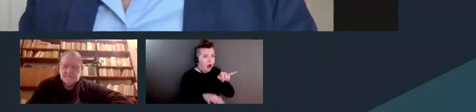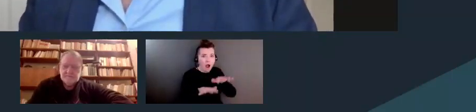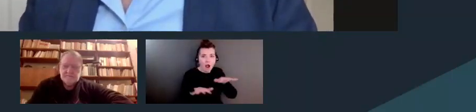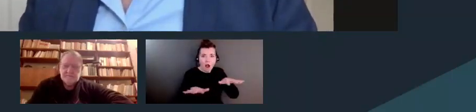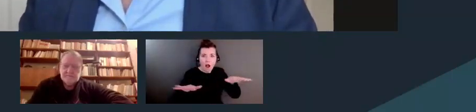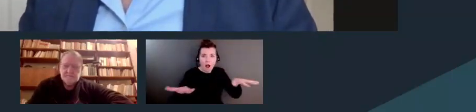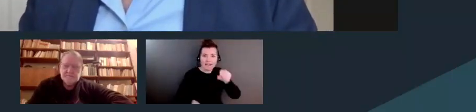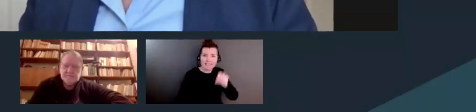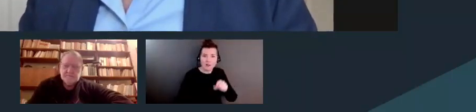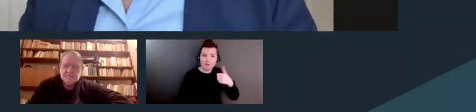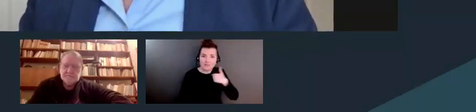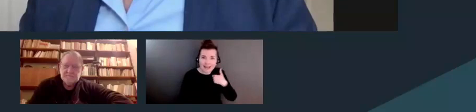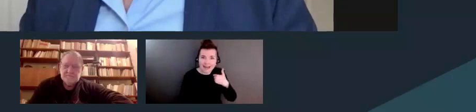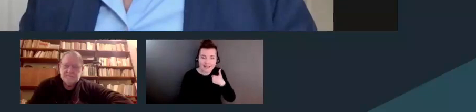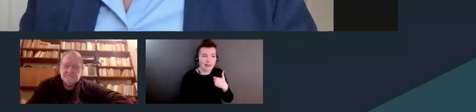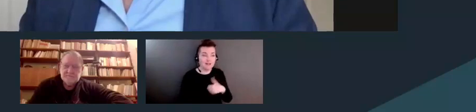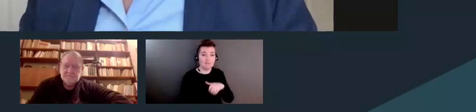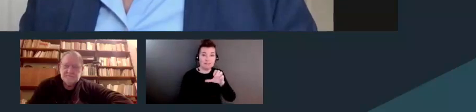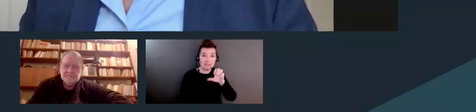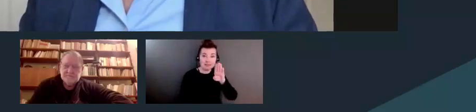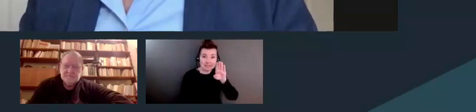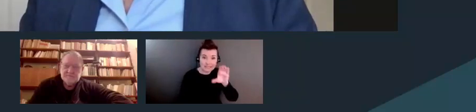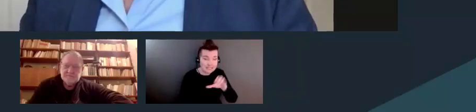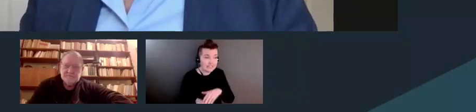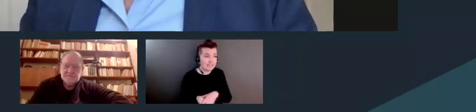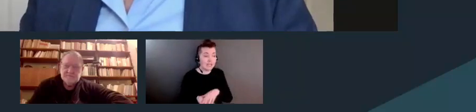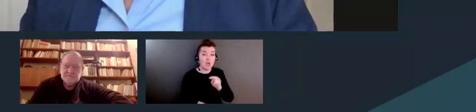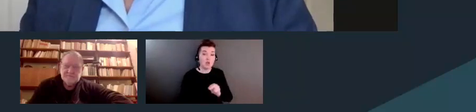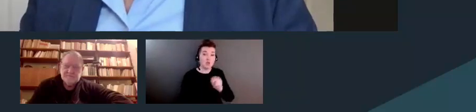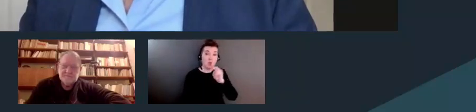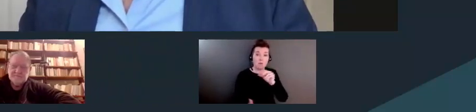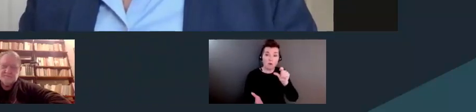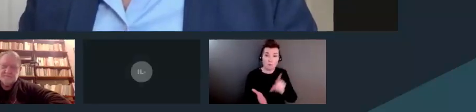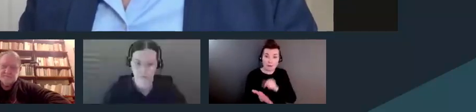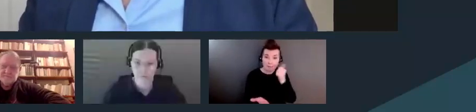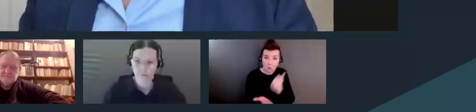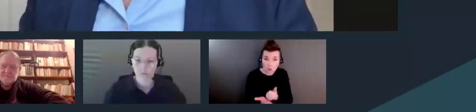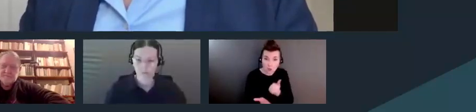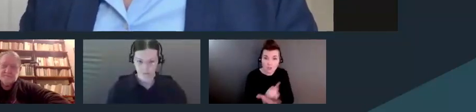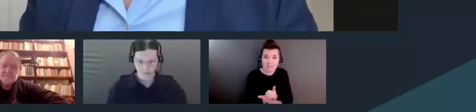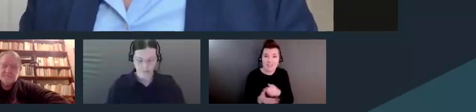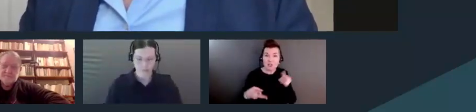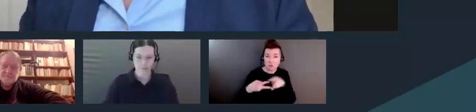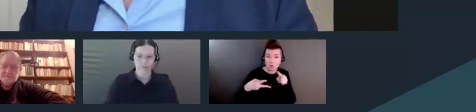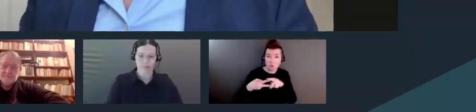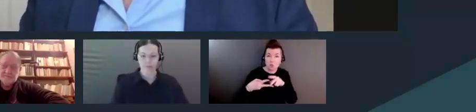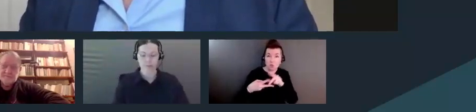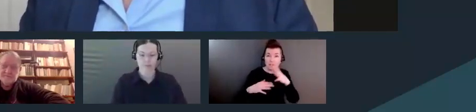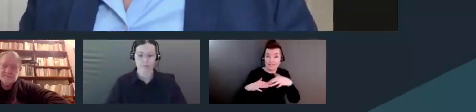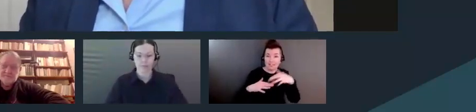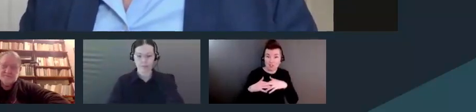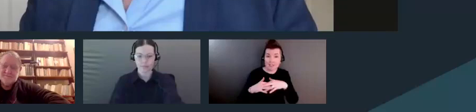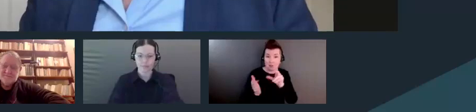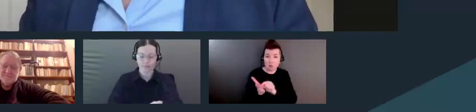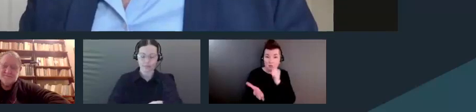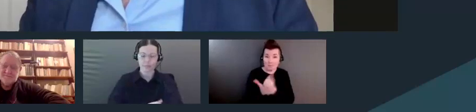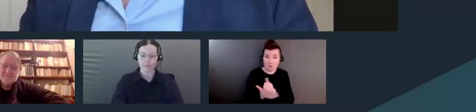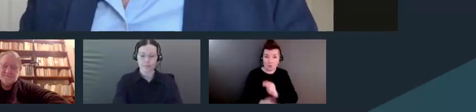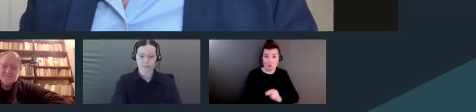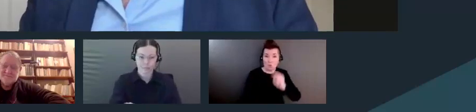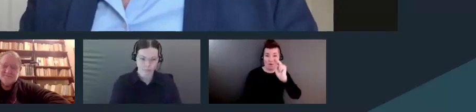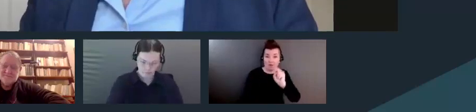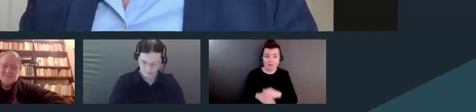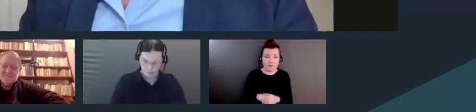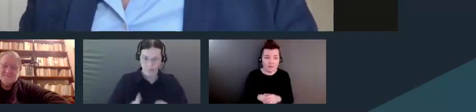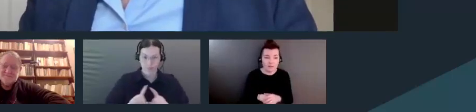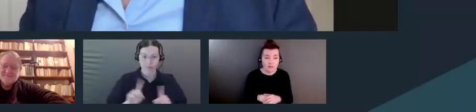covered by the CBC and the northern papers, the Nunatsiaq News and News North. And maybe this letter, in part,